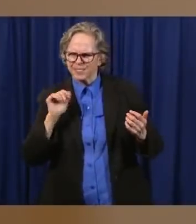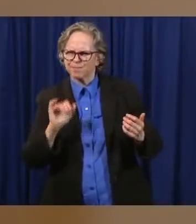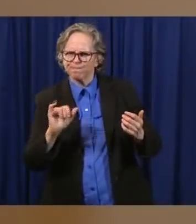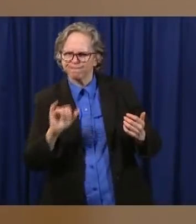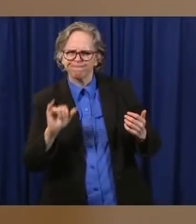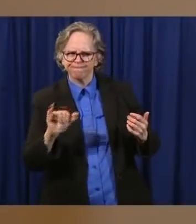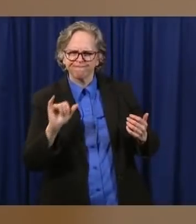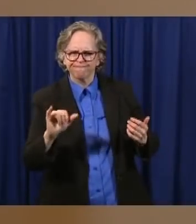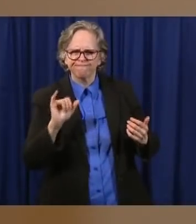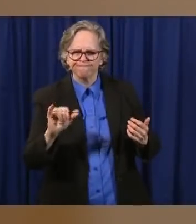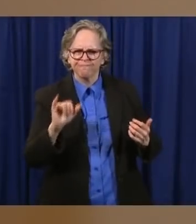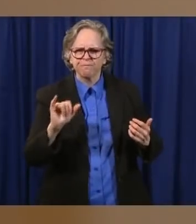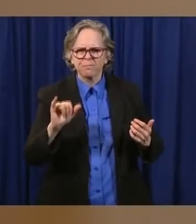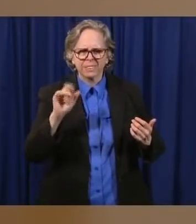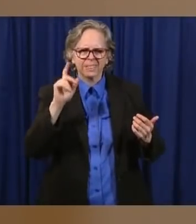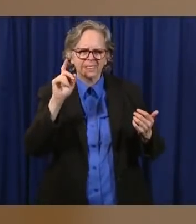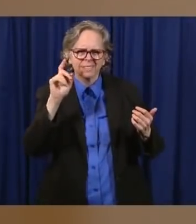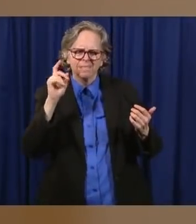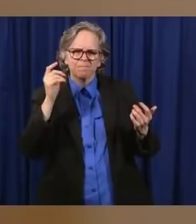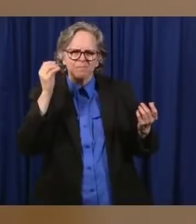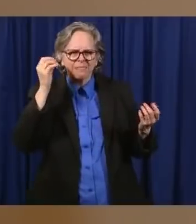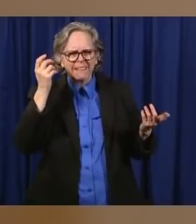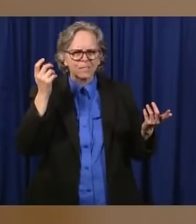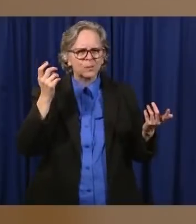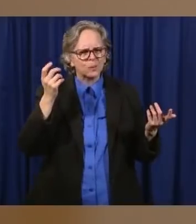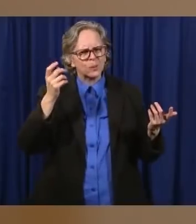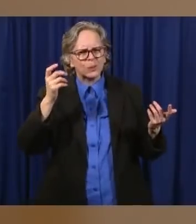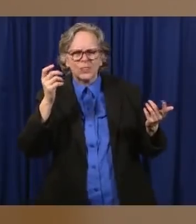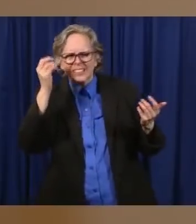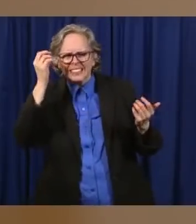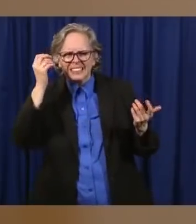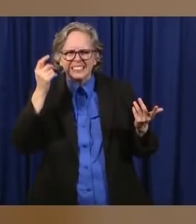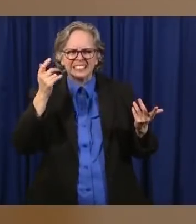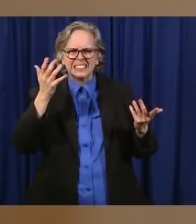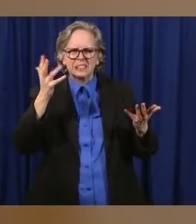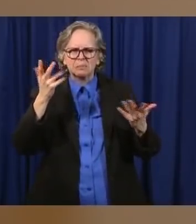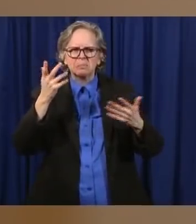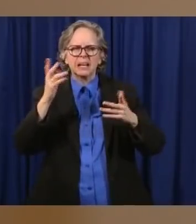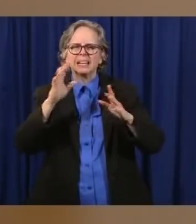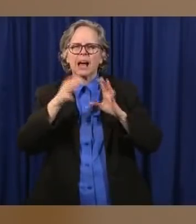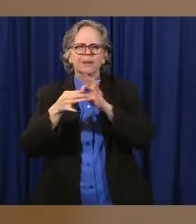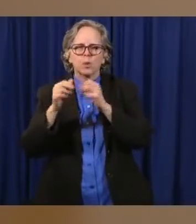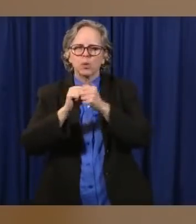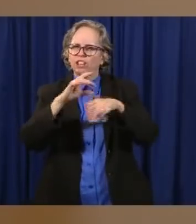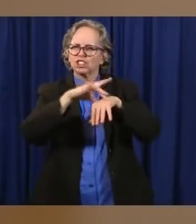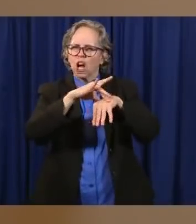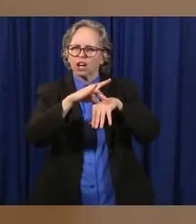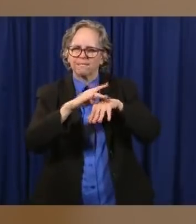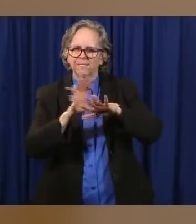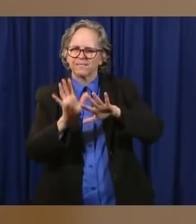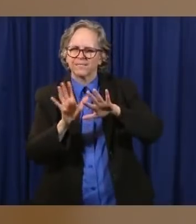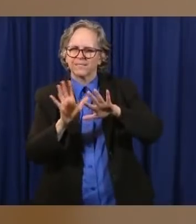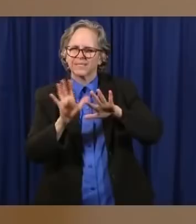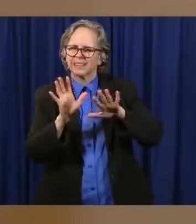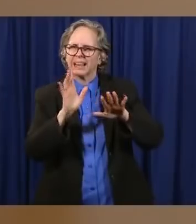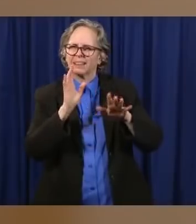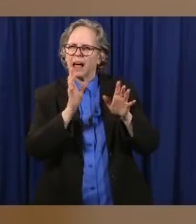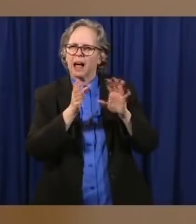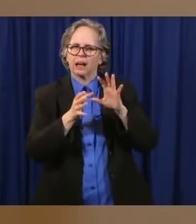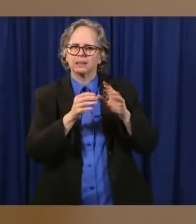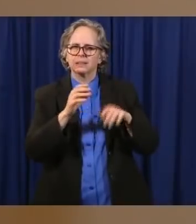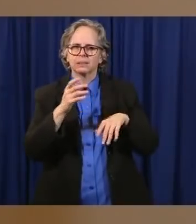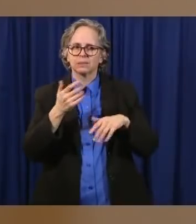less. It's less geographic, especially since we don't know the prevalence and don't have good data